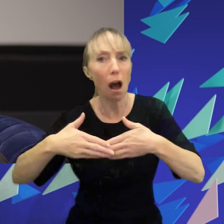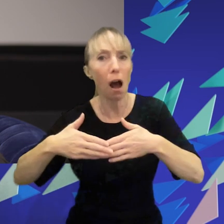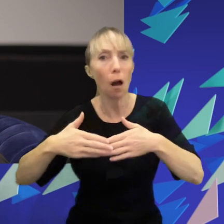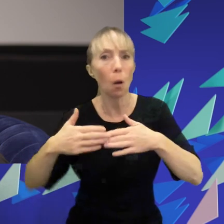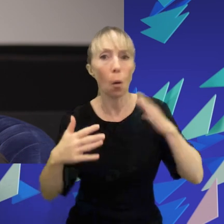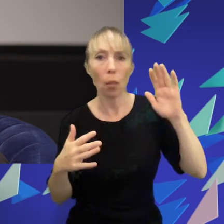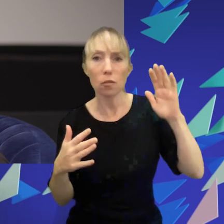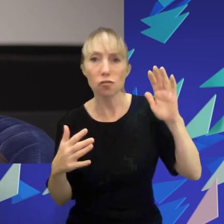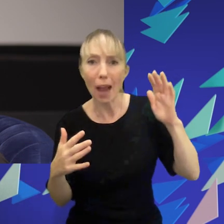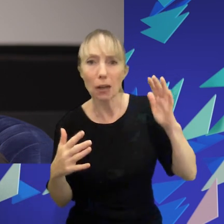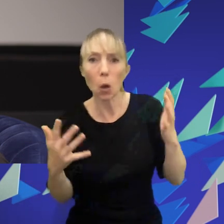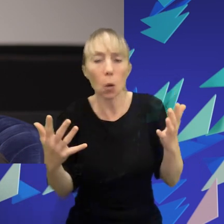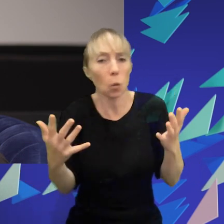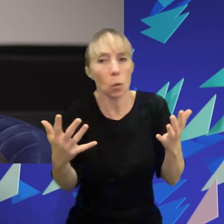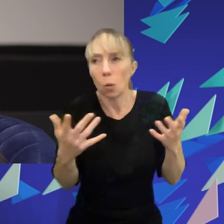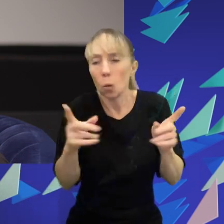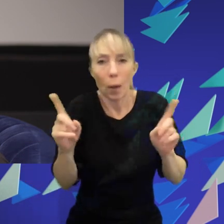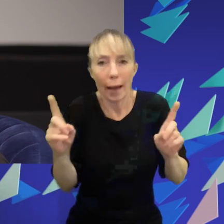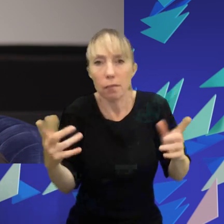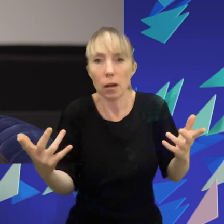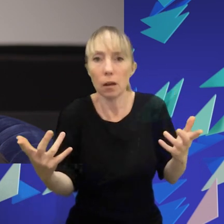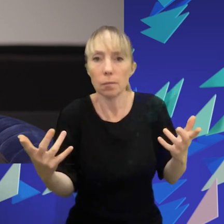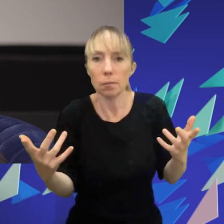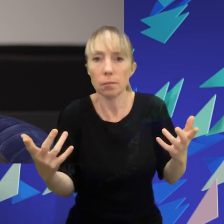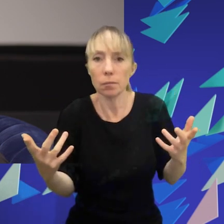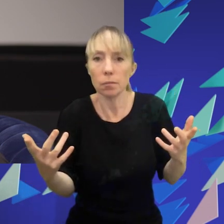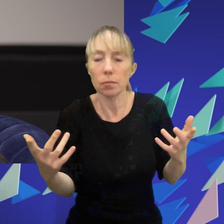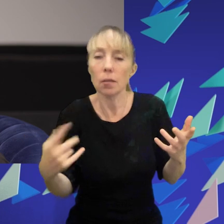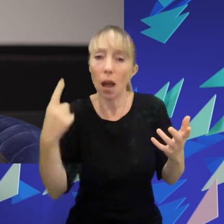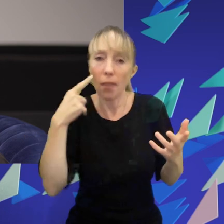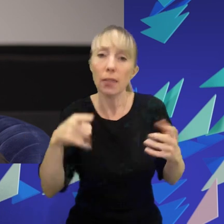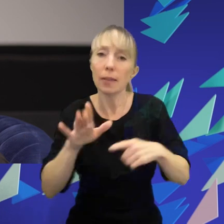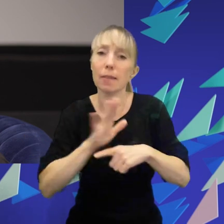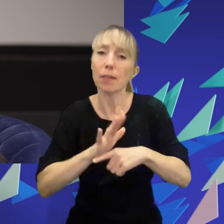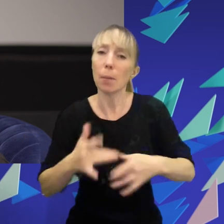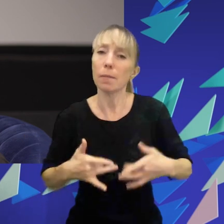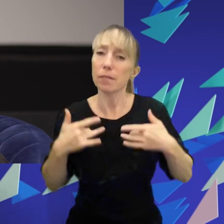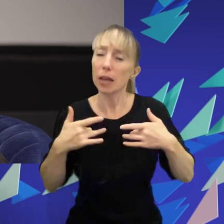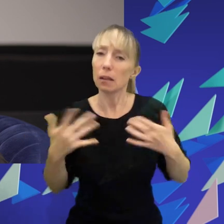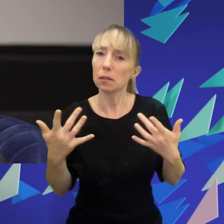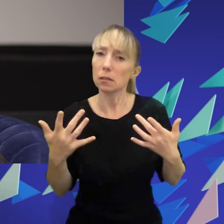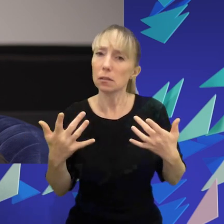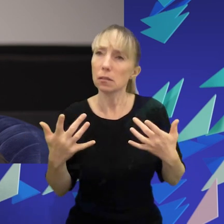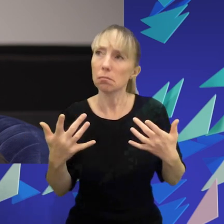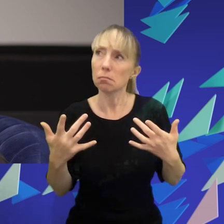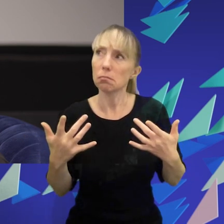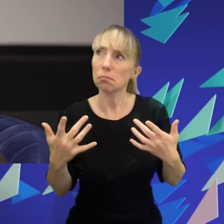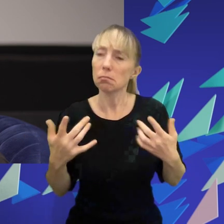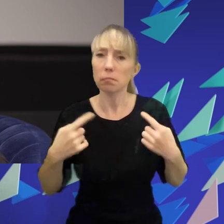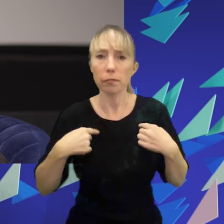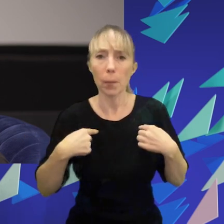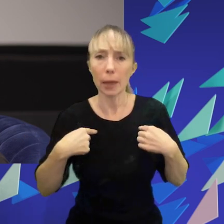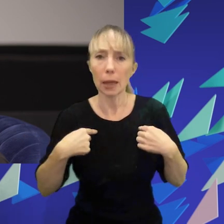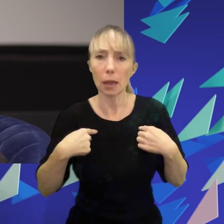shadow that we all project or whatever you will like. But I think this film, in a way, feels, at least for